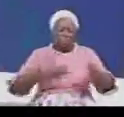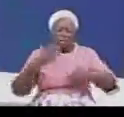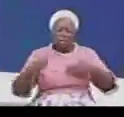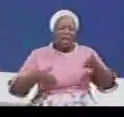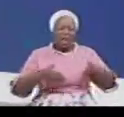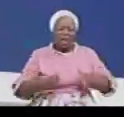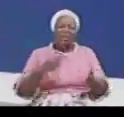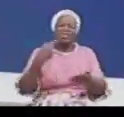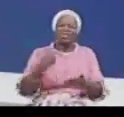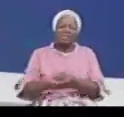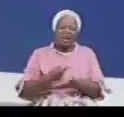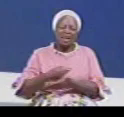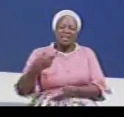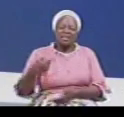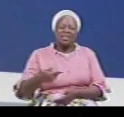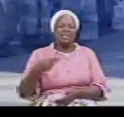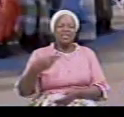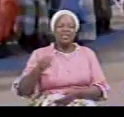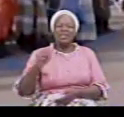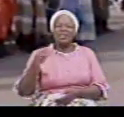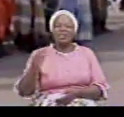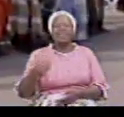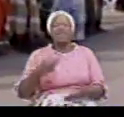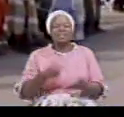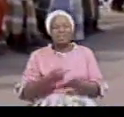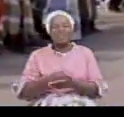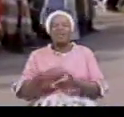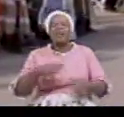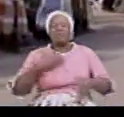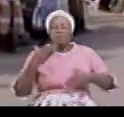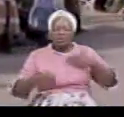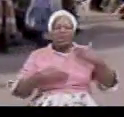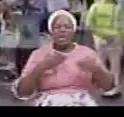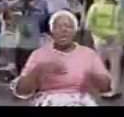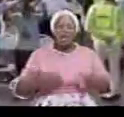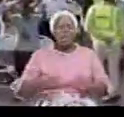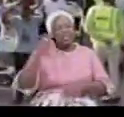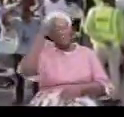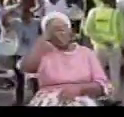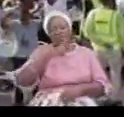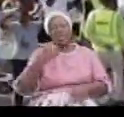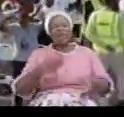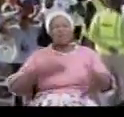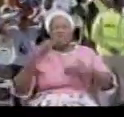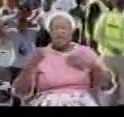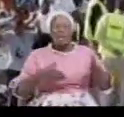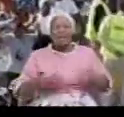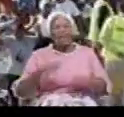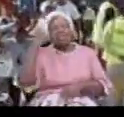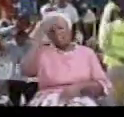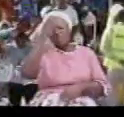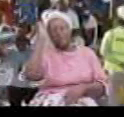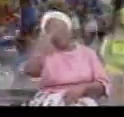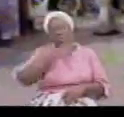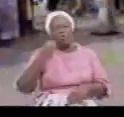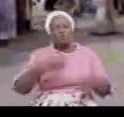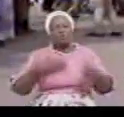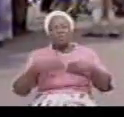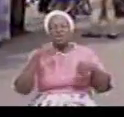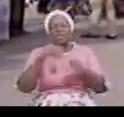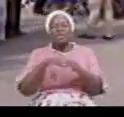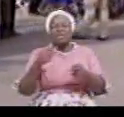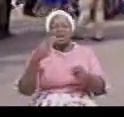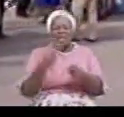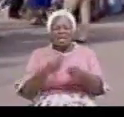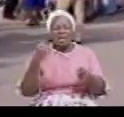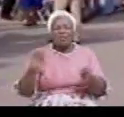rejoice. Let Africa rejoice. Let the whole world rejoice. In the name of Jesus.